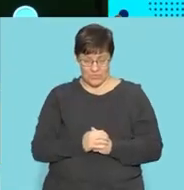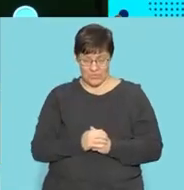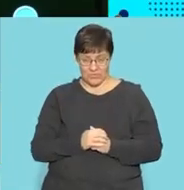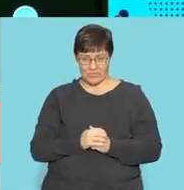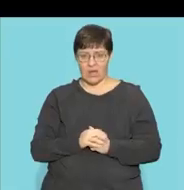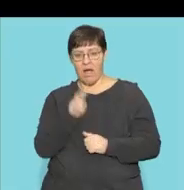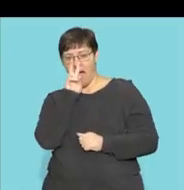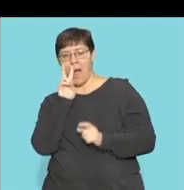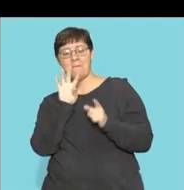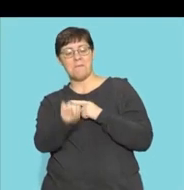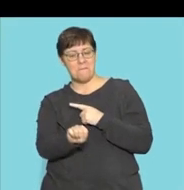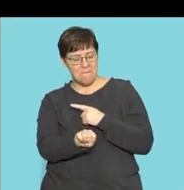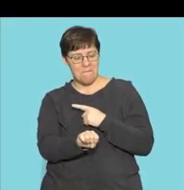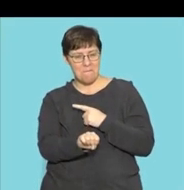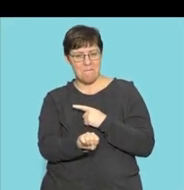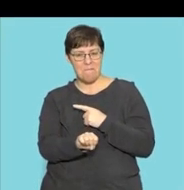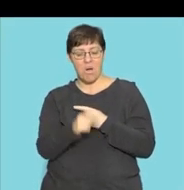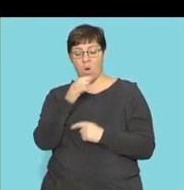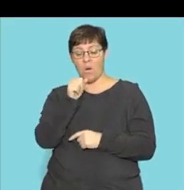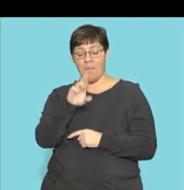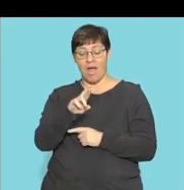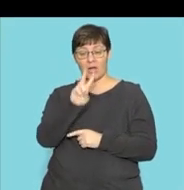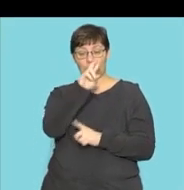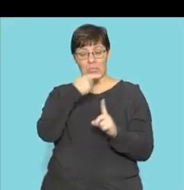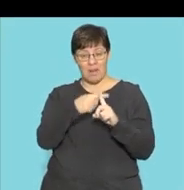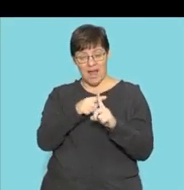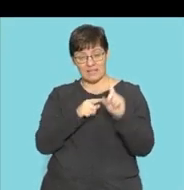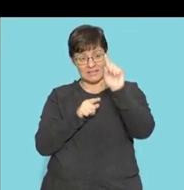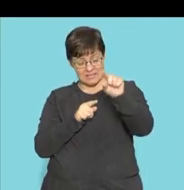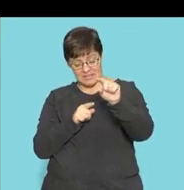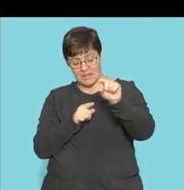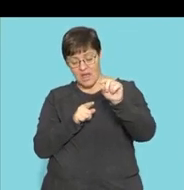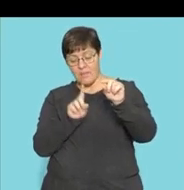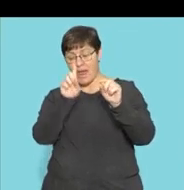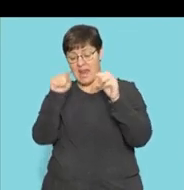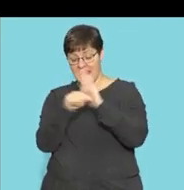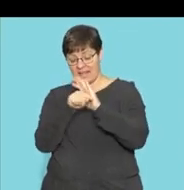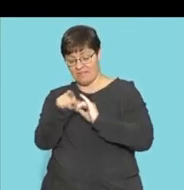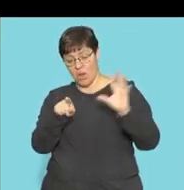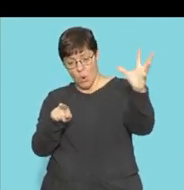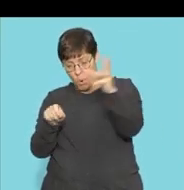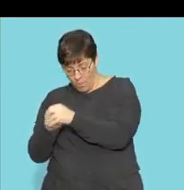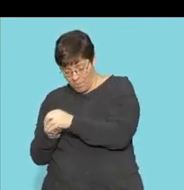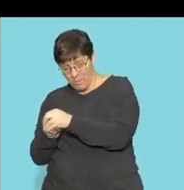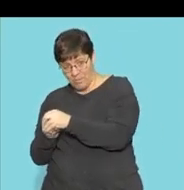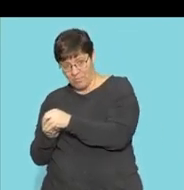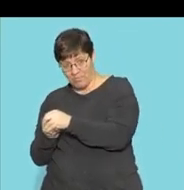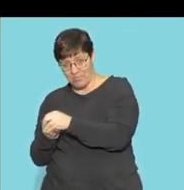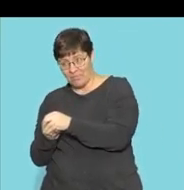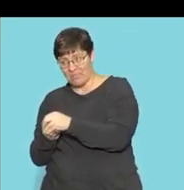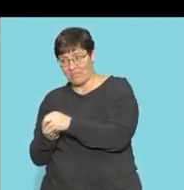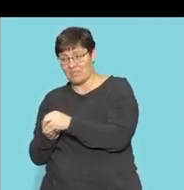show that. And you will see that the copper ions, where they were sitting over here, they're going to